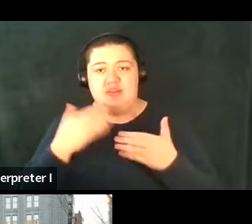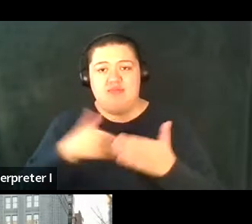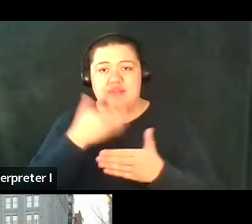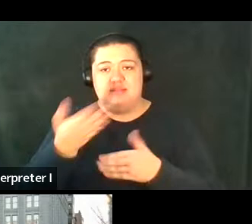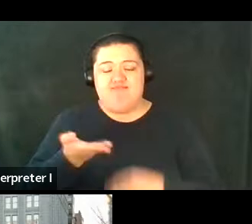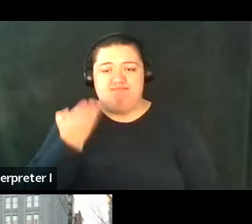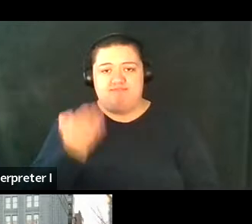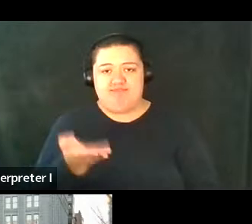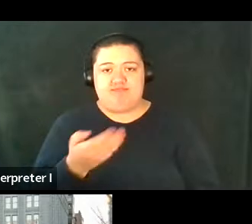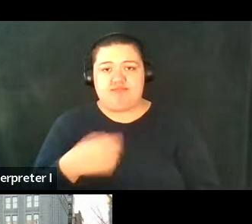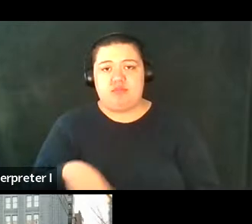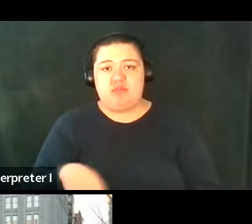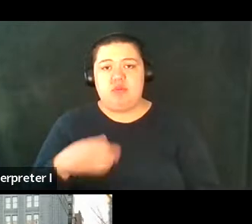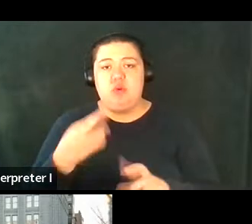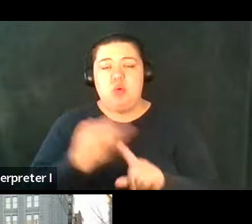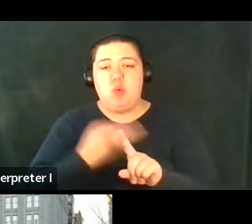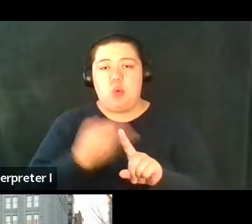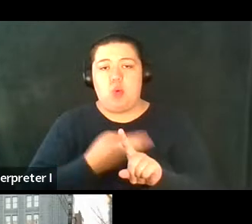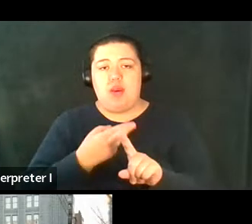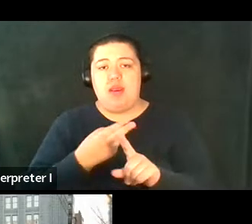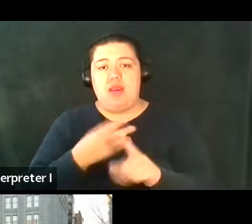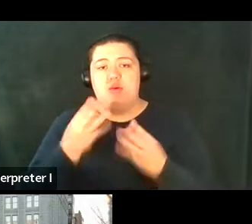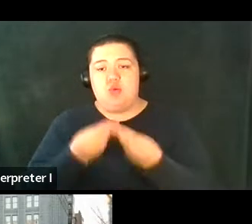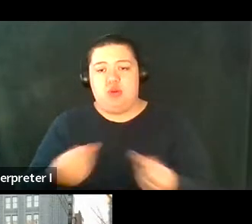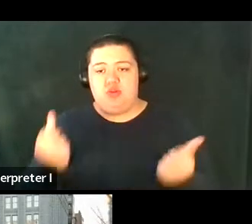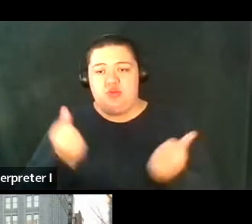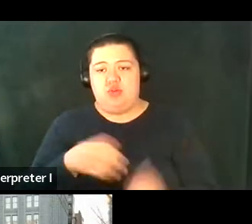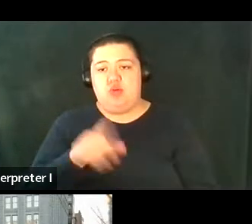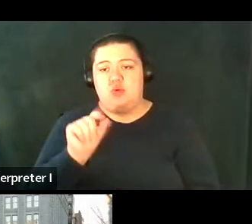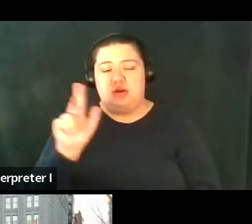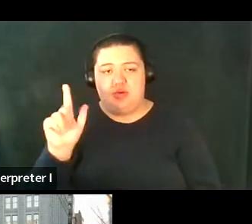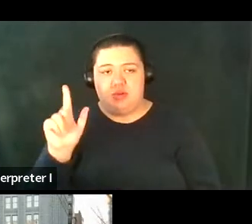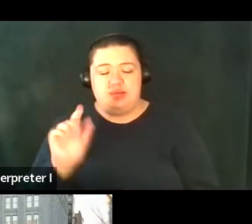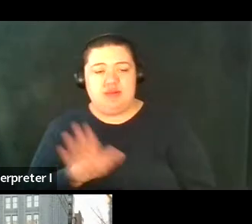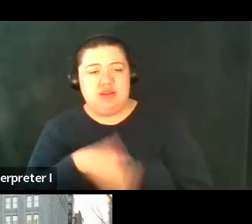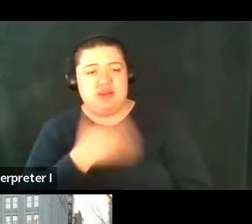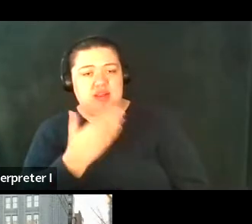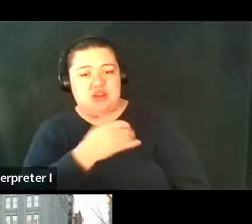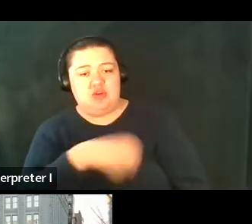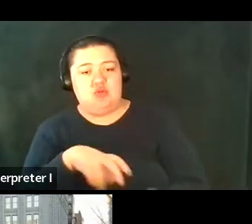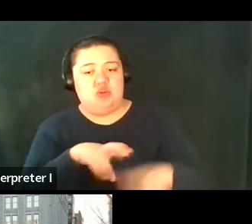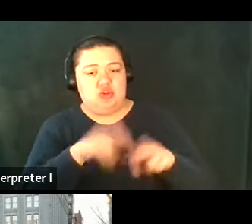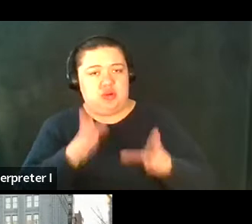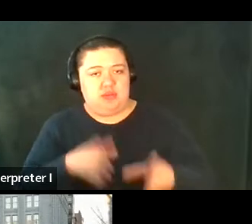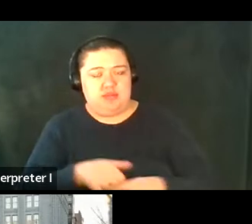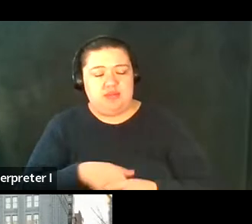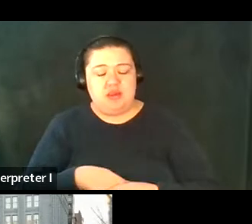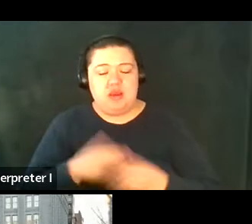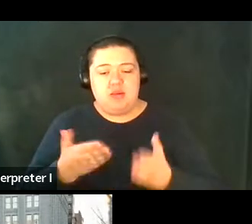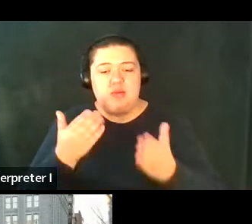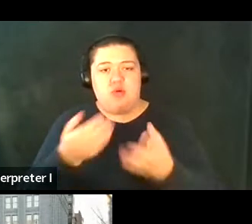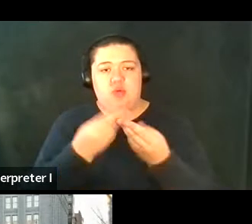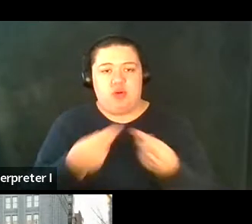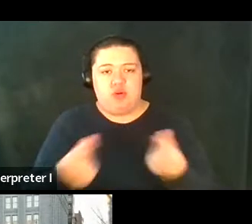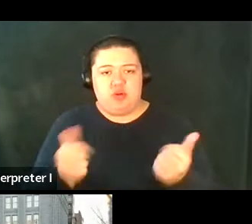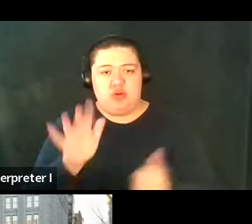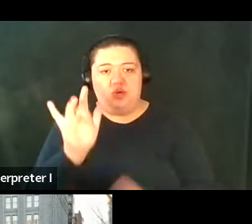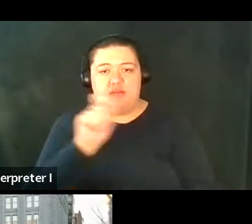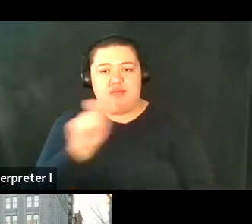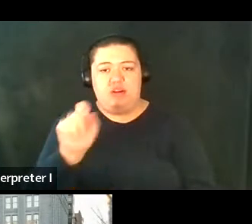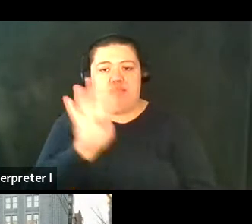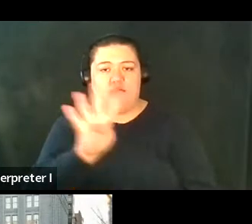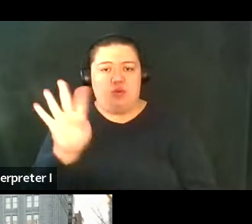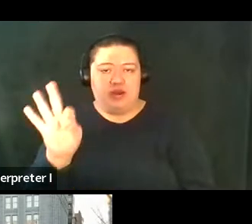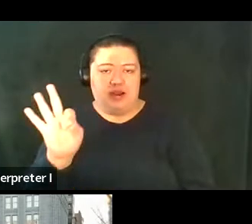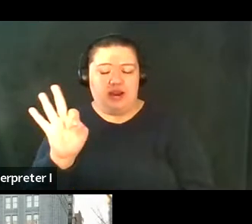Lauren Pear, Confirmation Resolution of 2023. Thank you, Chairman. Proposed resolution